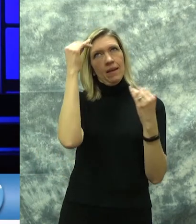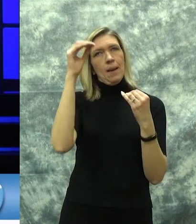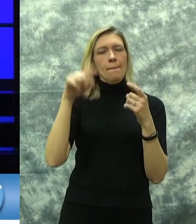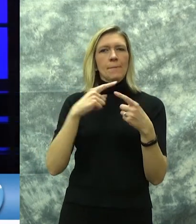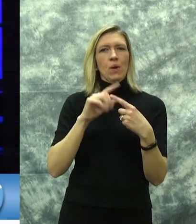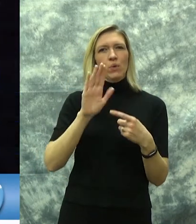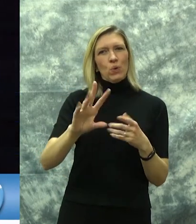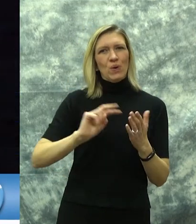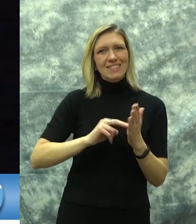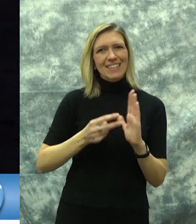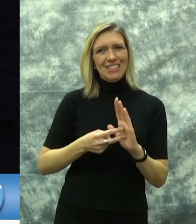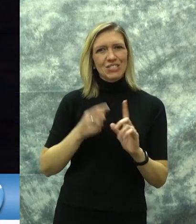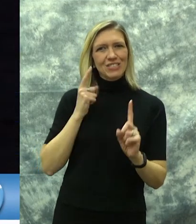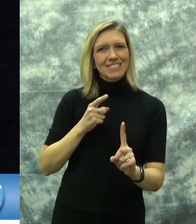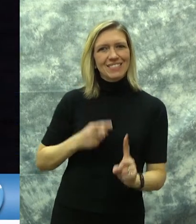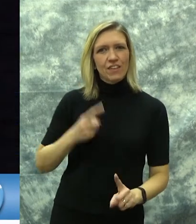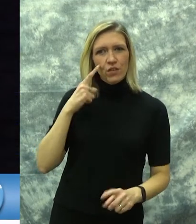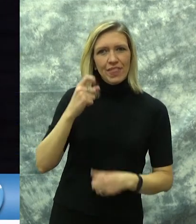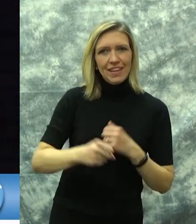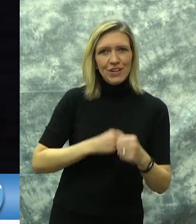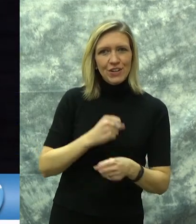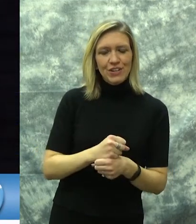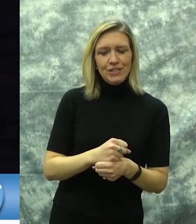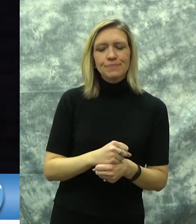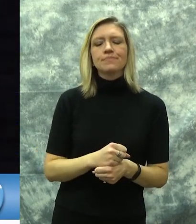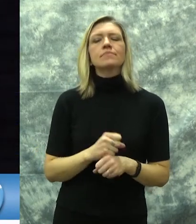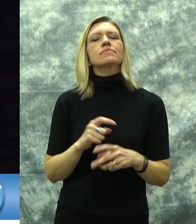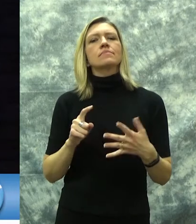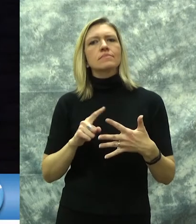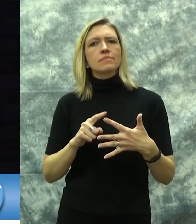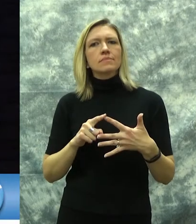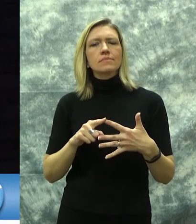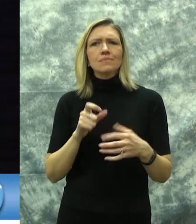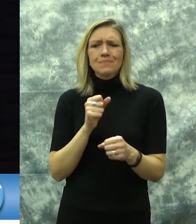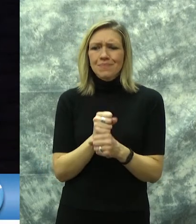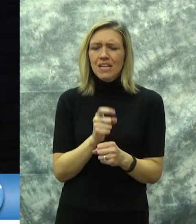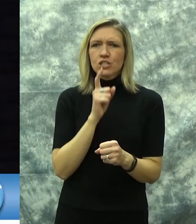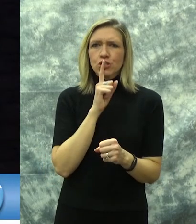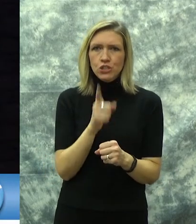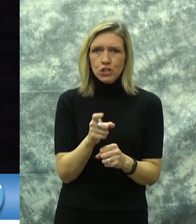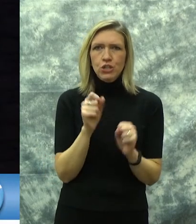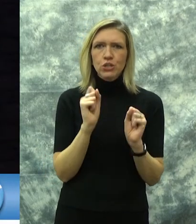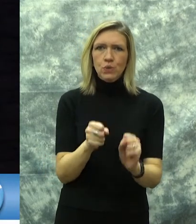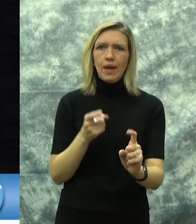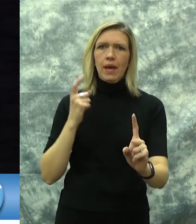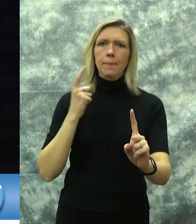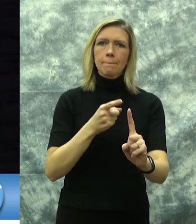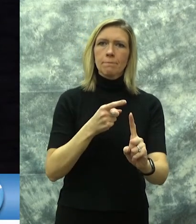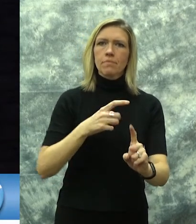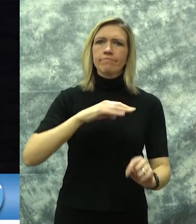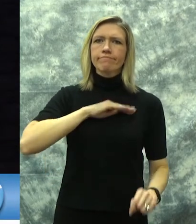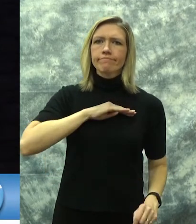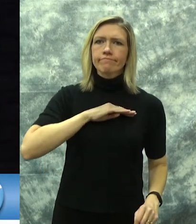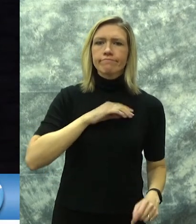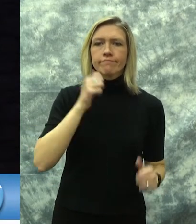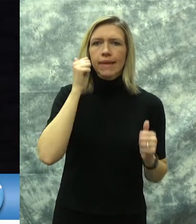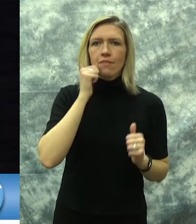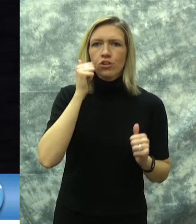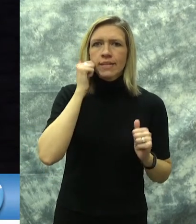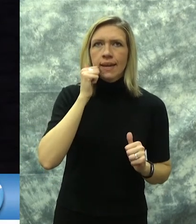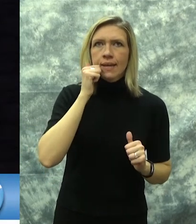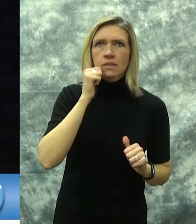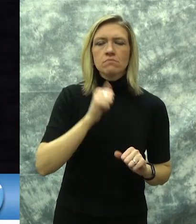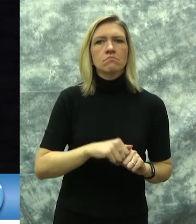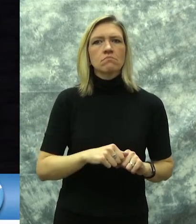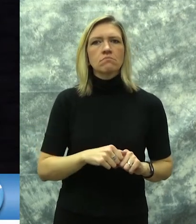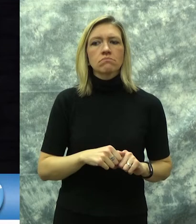this message, but make sure that you can hit your target every day. Make sure that you can hit a target every day. There's nothing